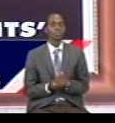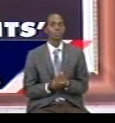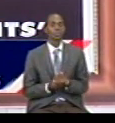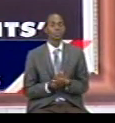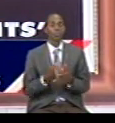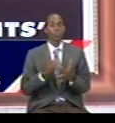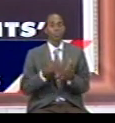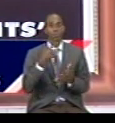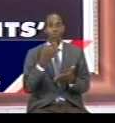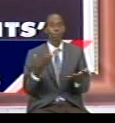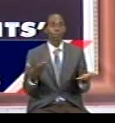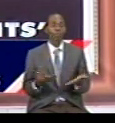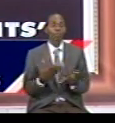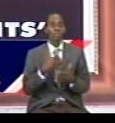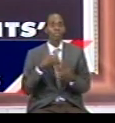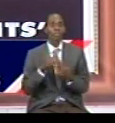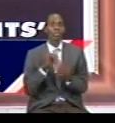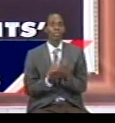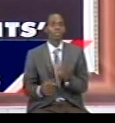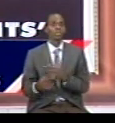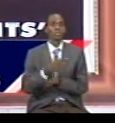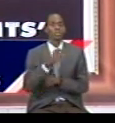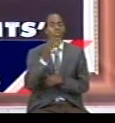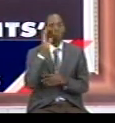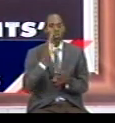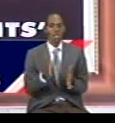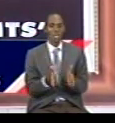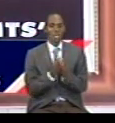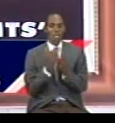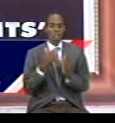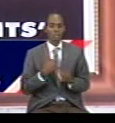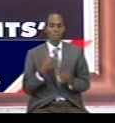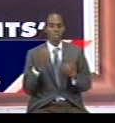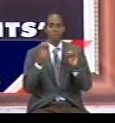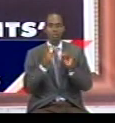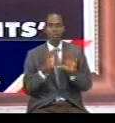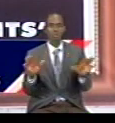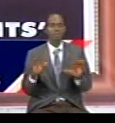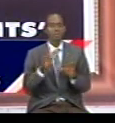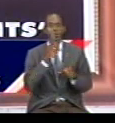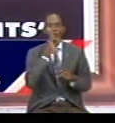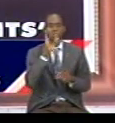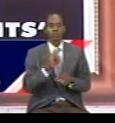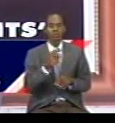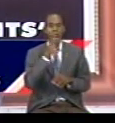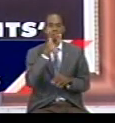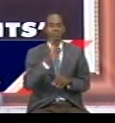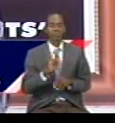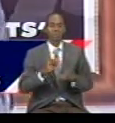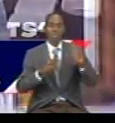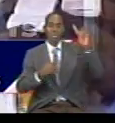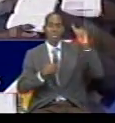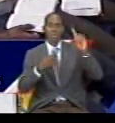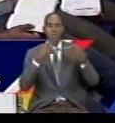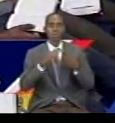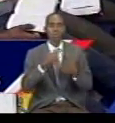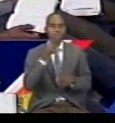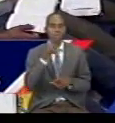It says, and in that day ye shall ask me nothing. Verily, verily, I say unto you. Tell me.